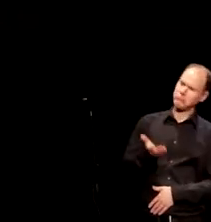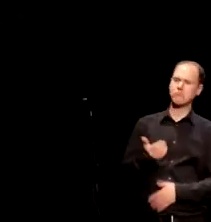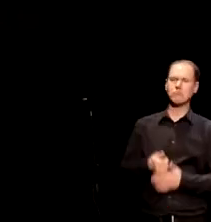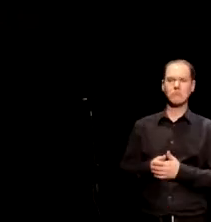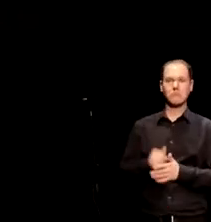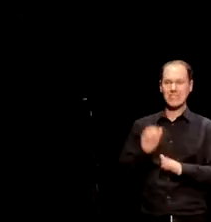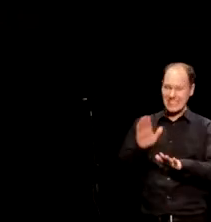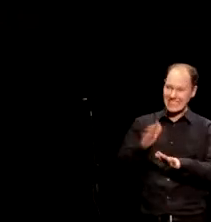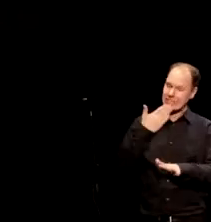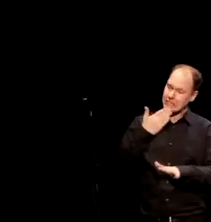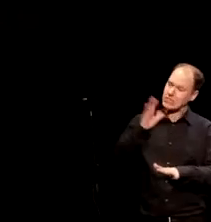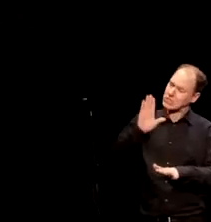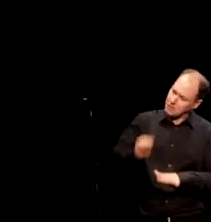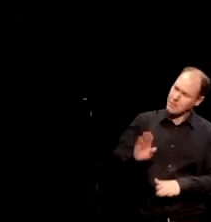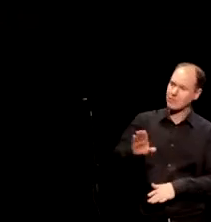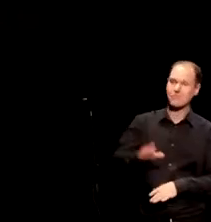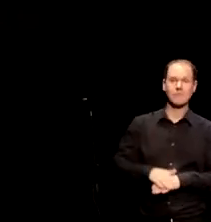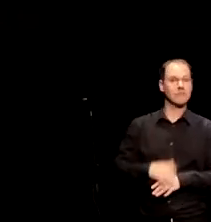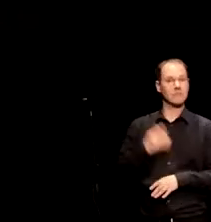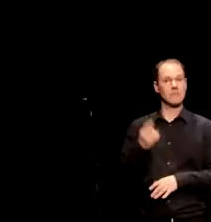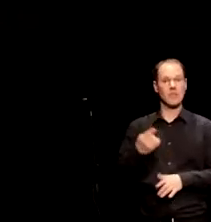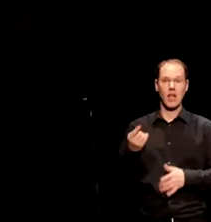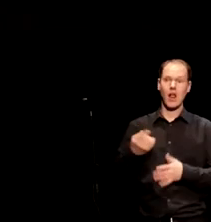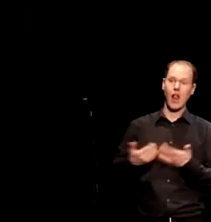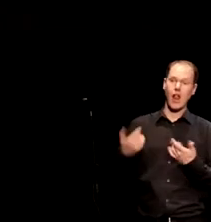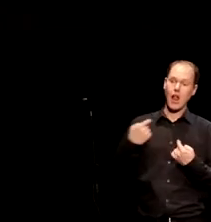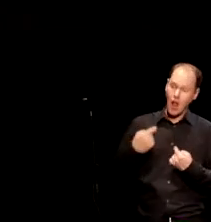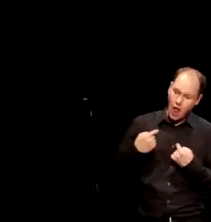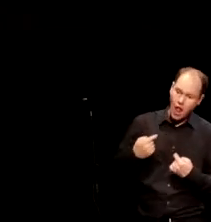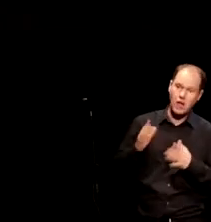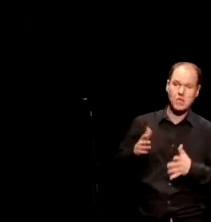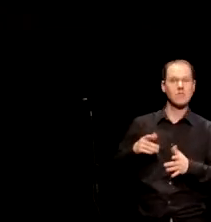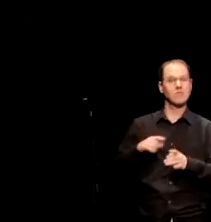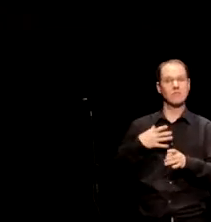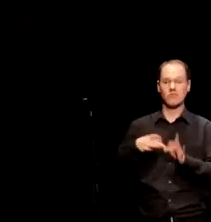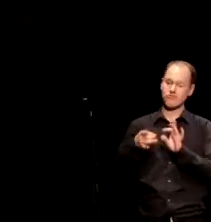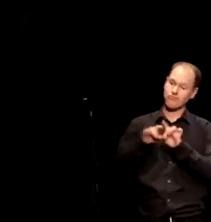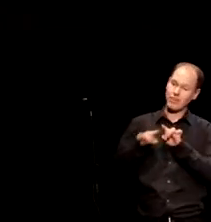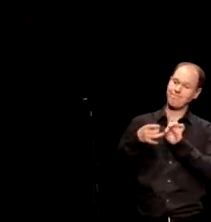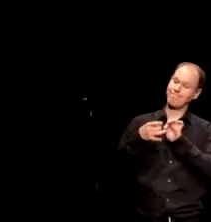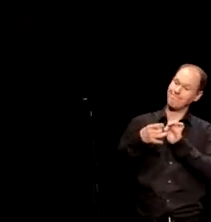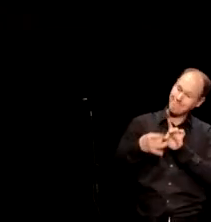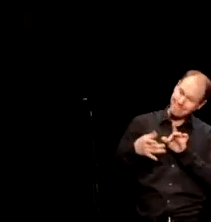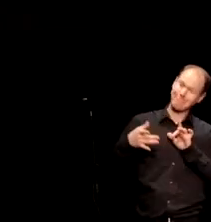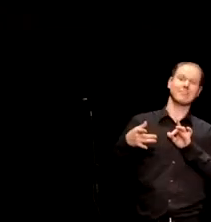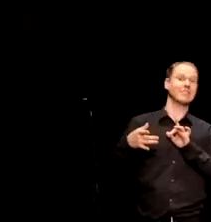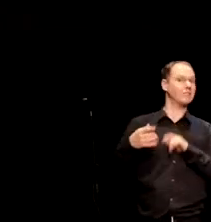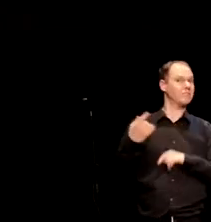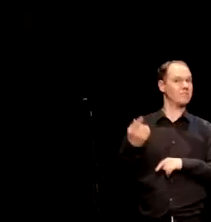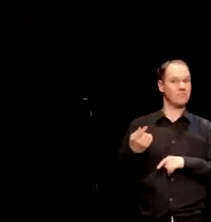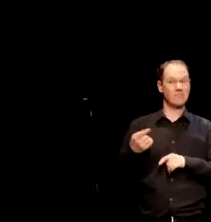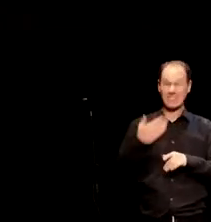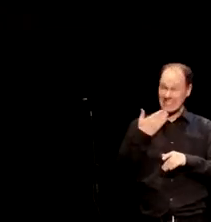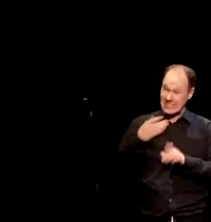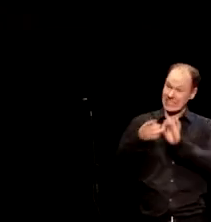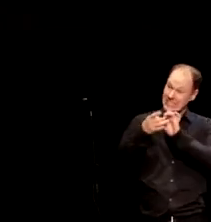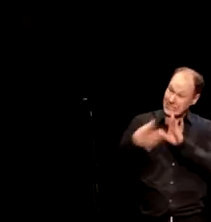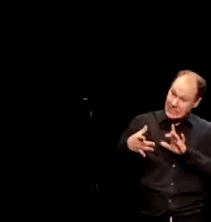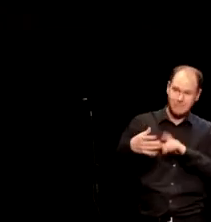I begged him to stop, but he was torturing me to let me go. But he would not listen.